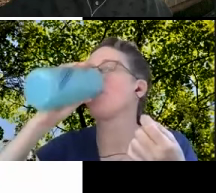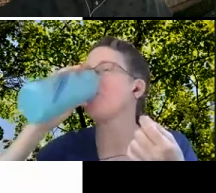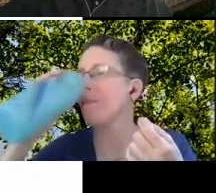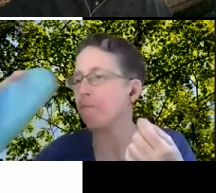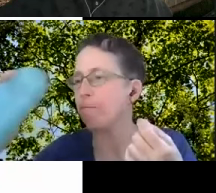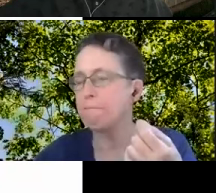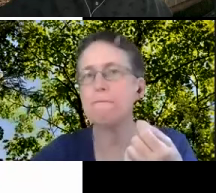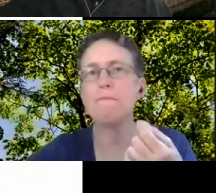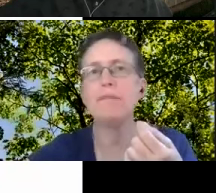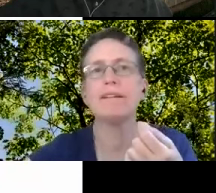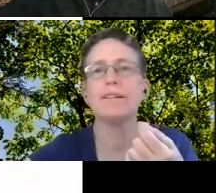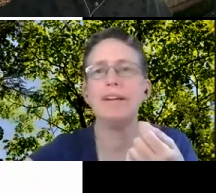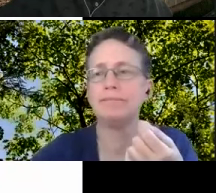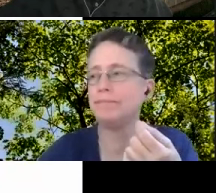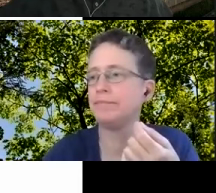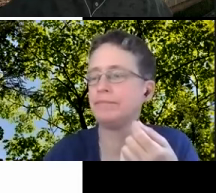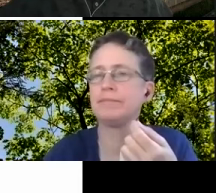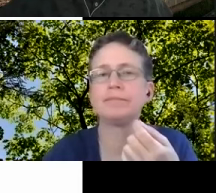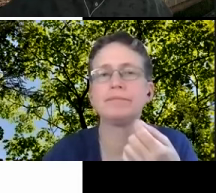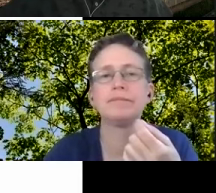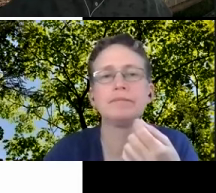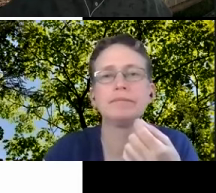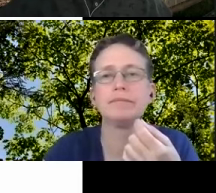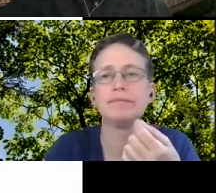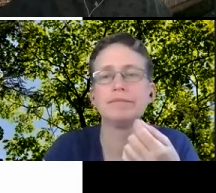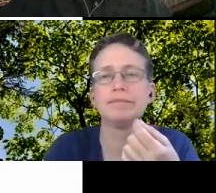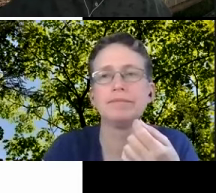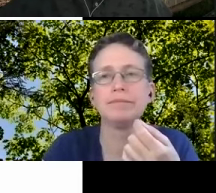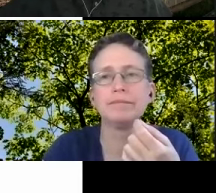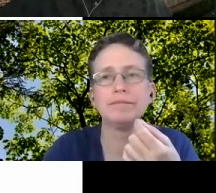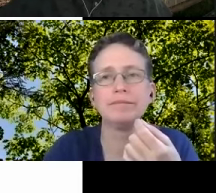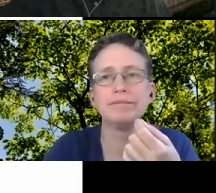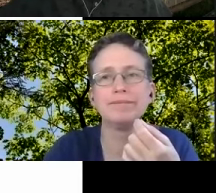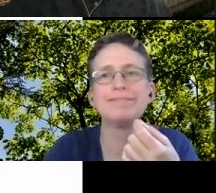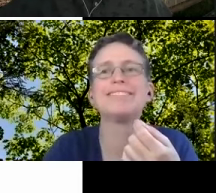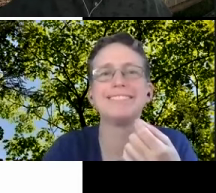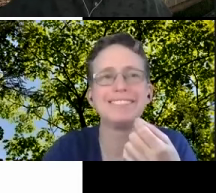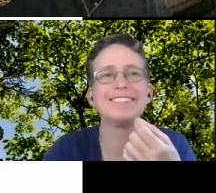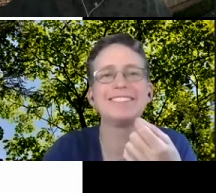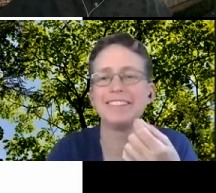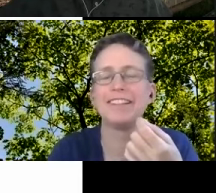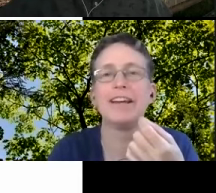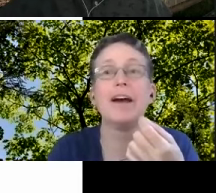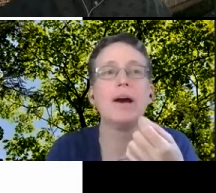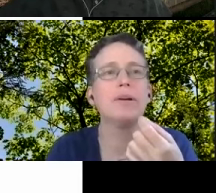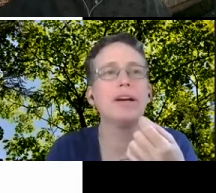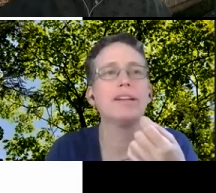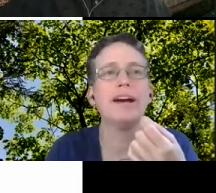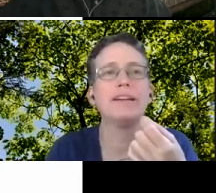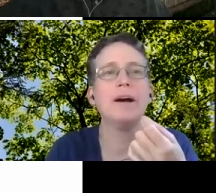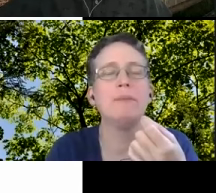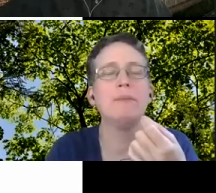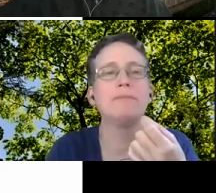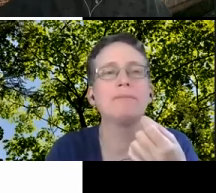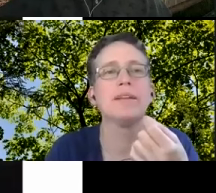into some questions now. We do have one clarifying question. What is florivory versus folivory? Oh, good.